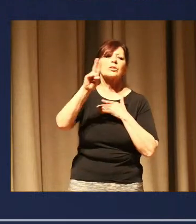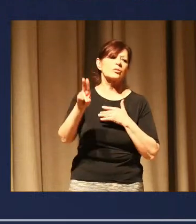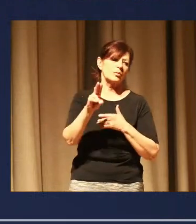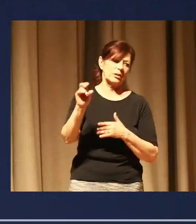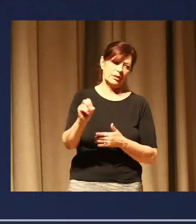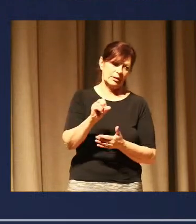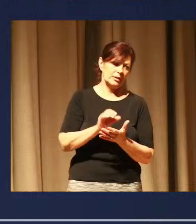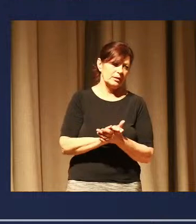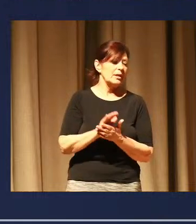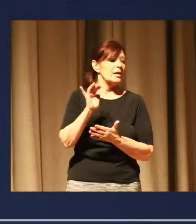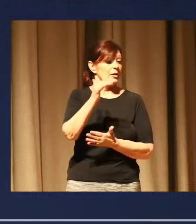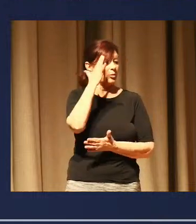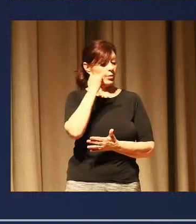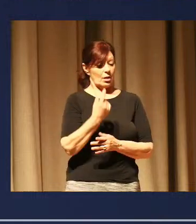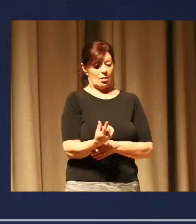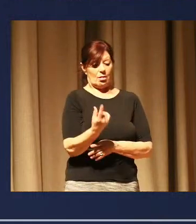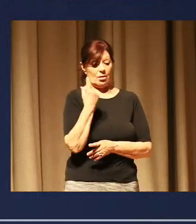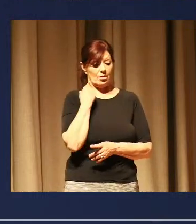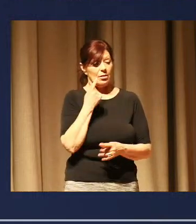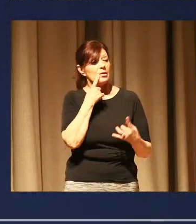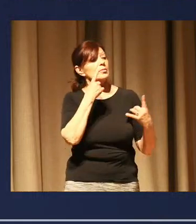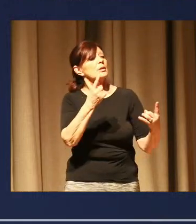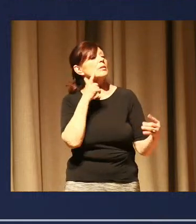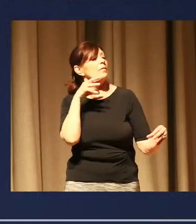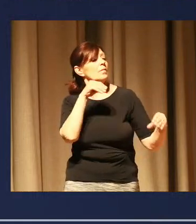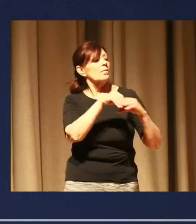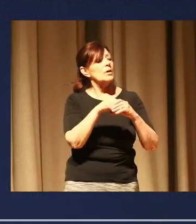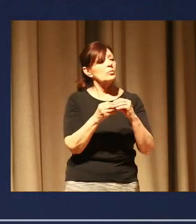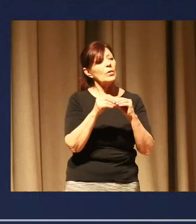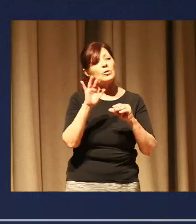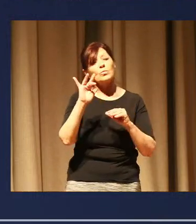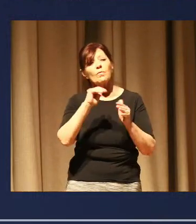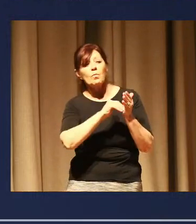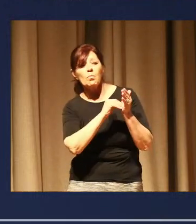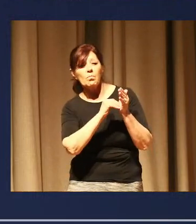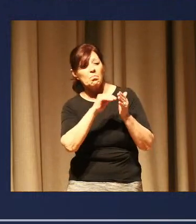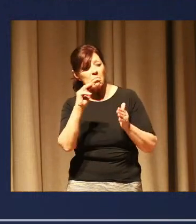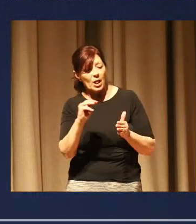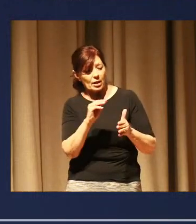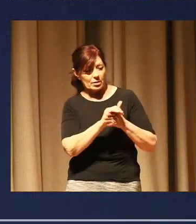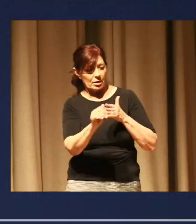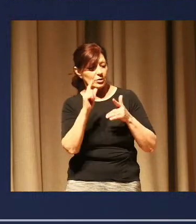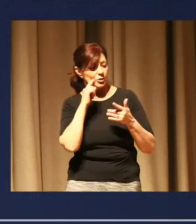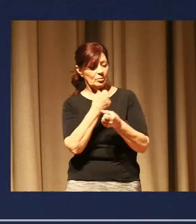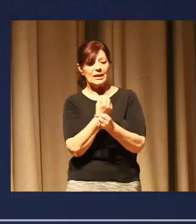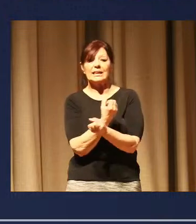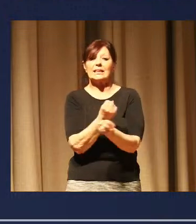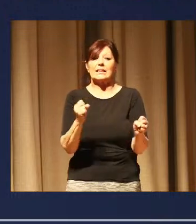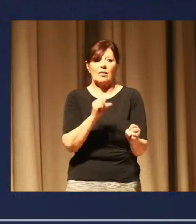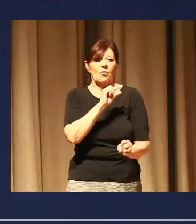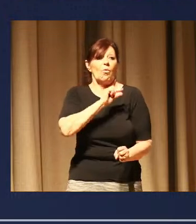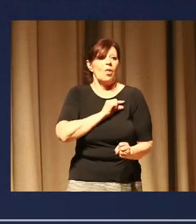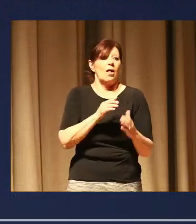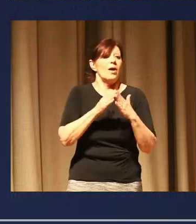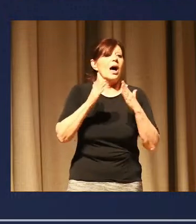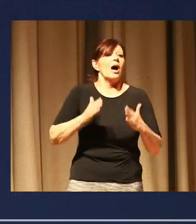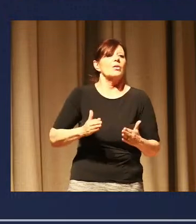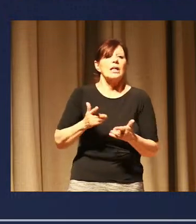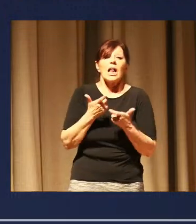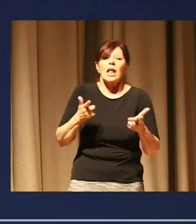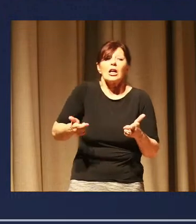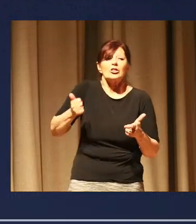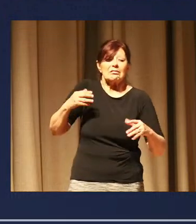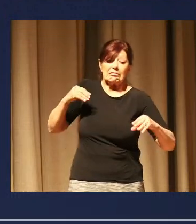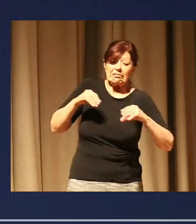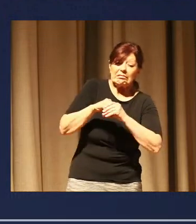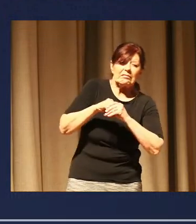States. That's why last year I announced we would invest more than $25 million to create safe, quality housing, the largest single-year